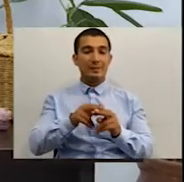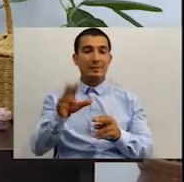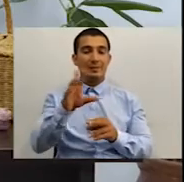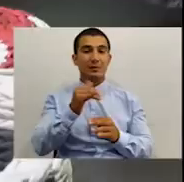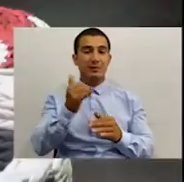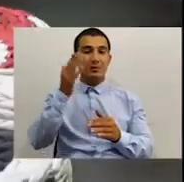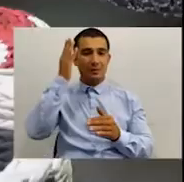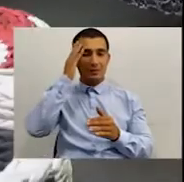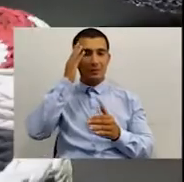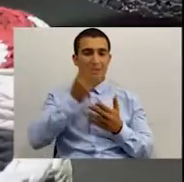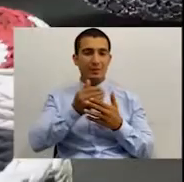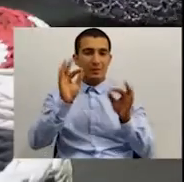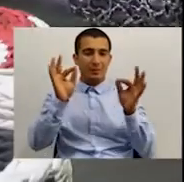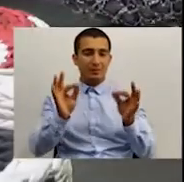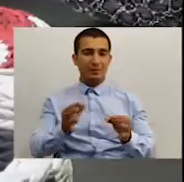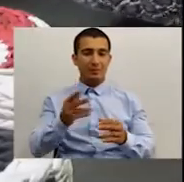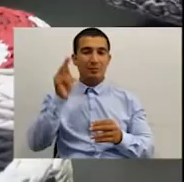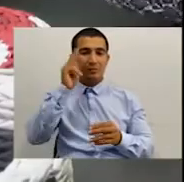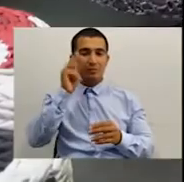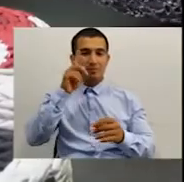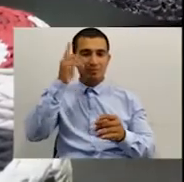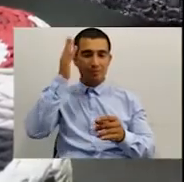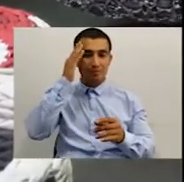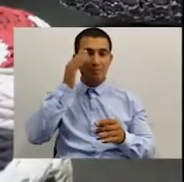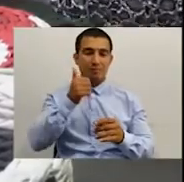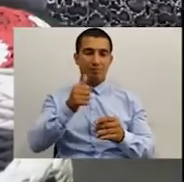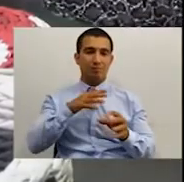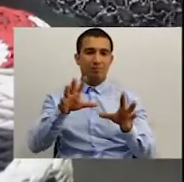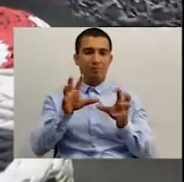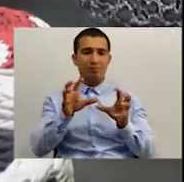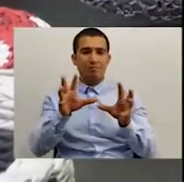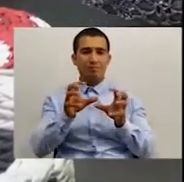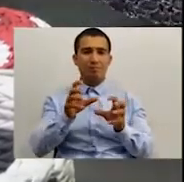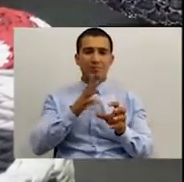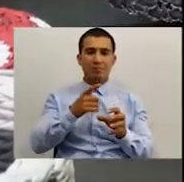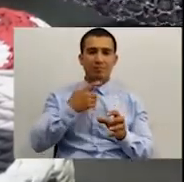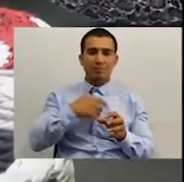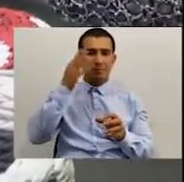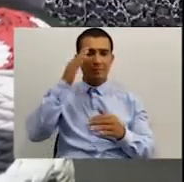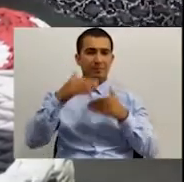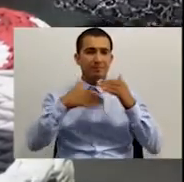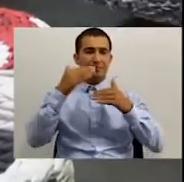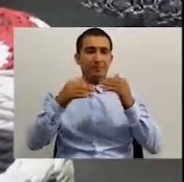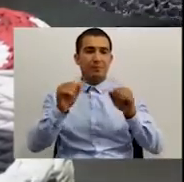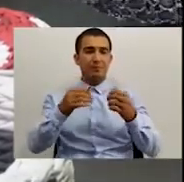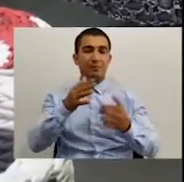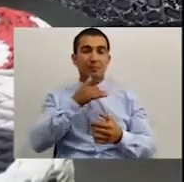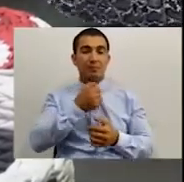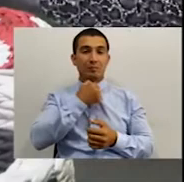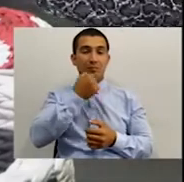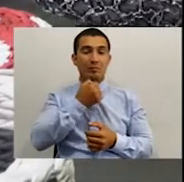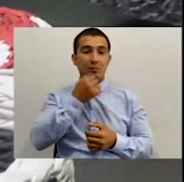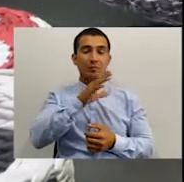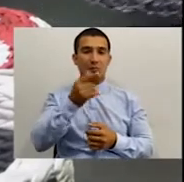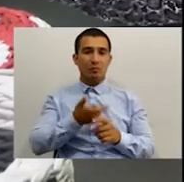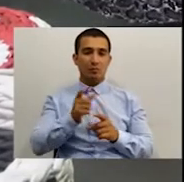Mana yashil rangda to'qiyapmiz. Buni 3 ta 4 ta qator to'qisak ham yetarli. Mana 3 ta bo'ldi.